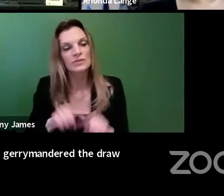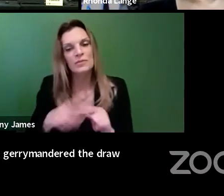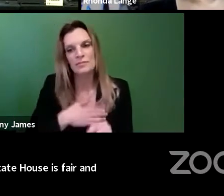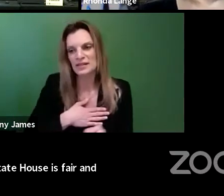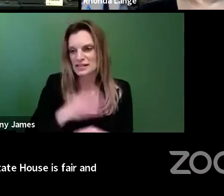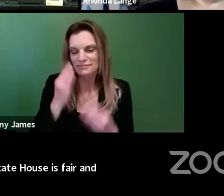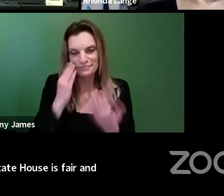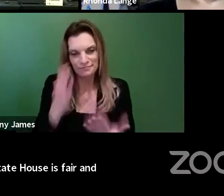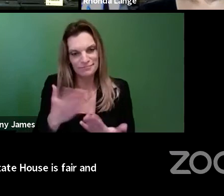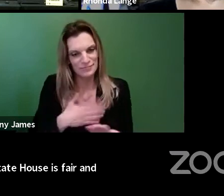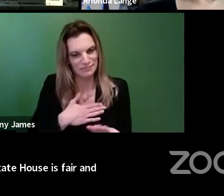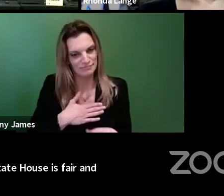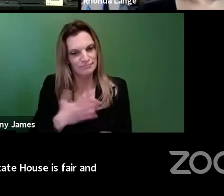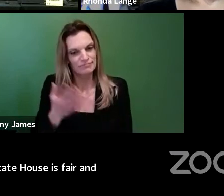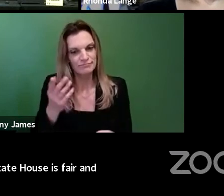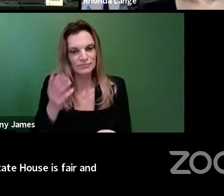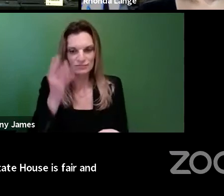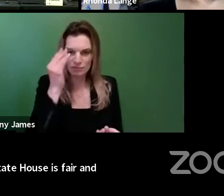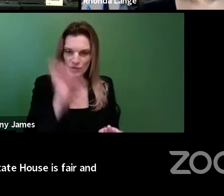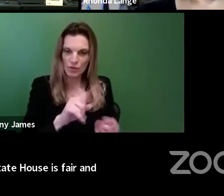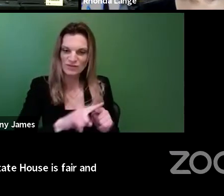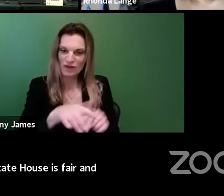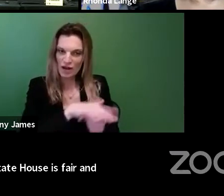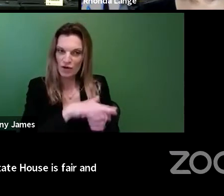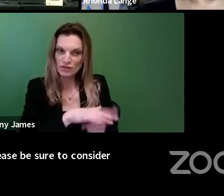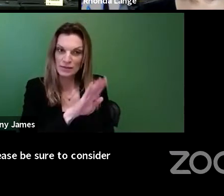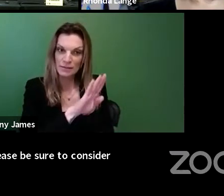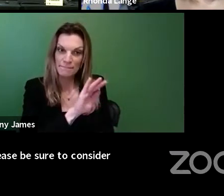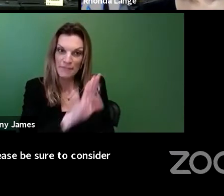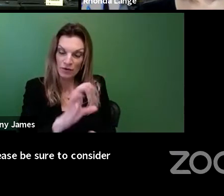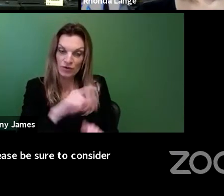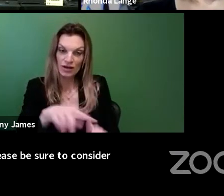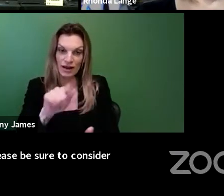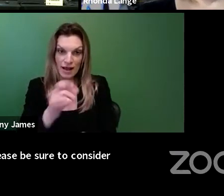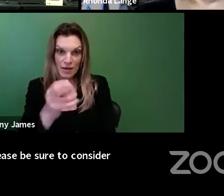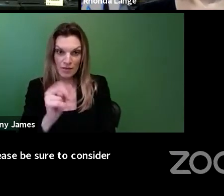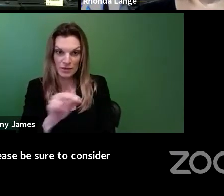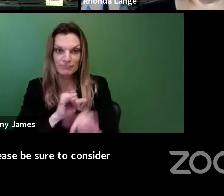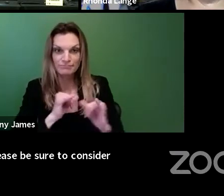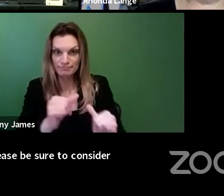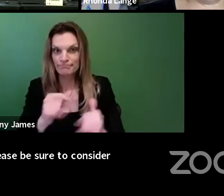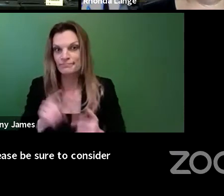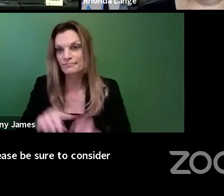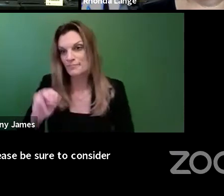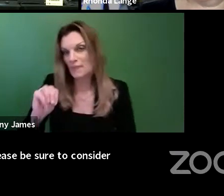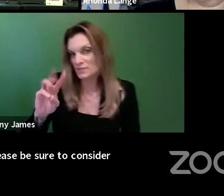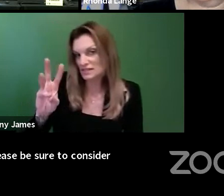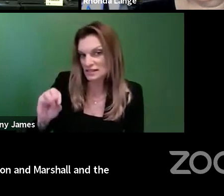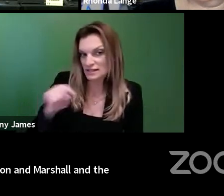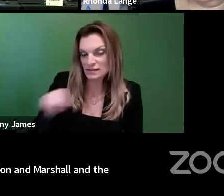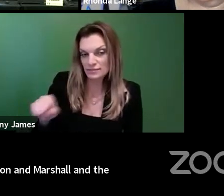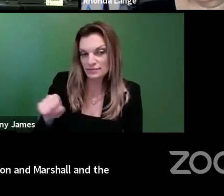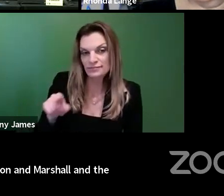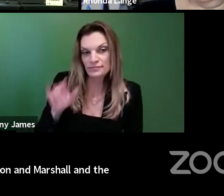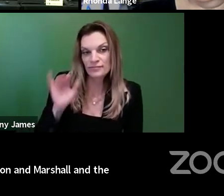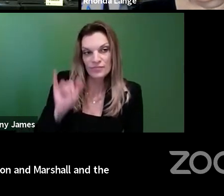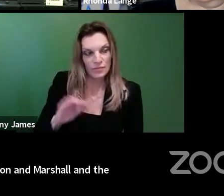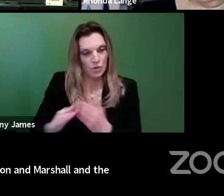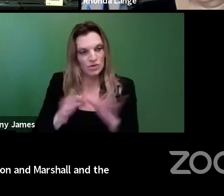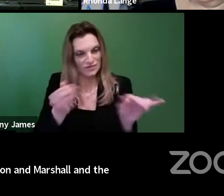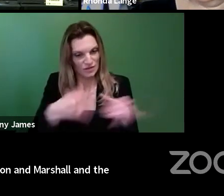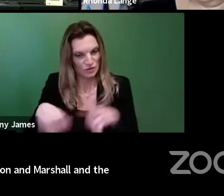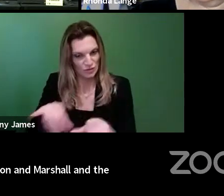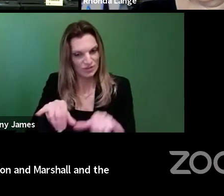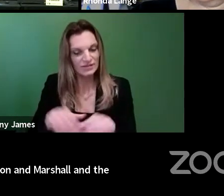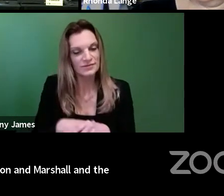consider the similarities of Battle Creek and Albion and Marshall and the communities along M60 as communities of interest in Calhoun